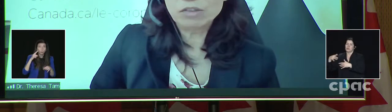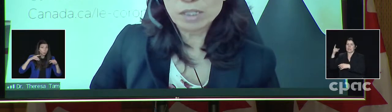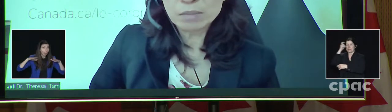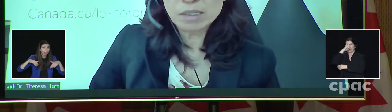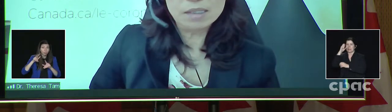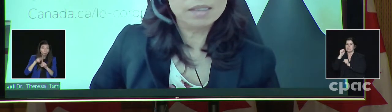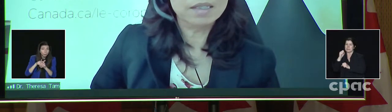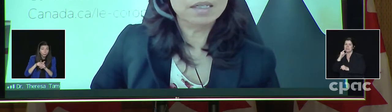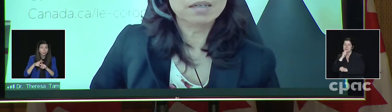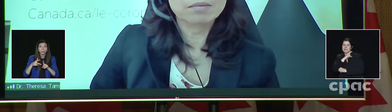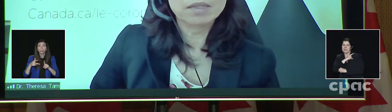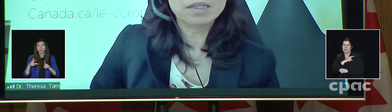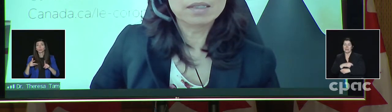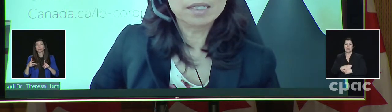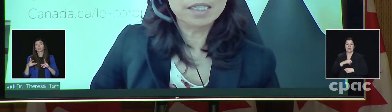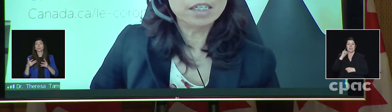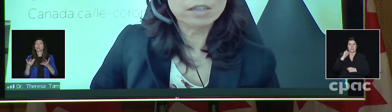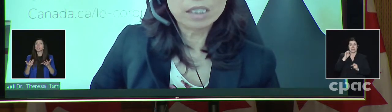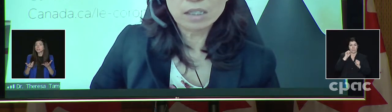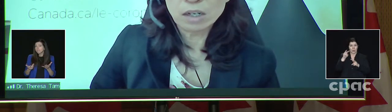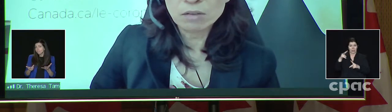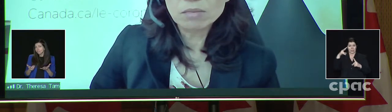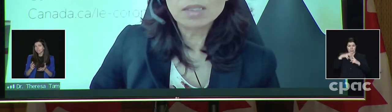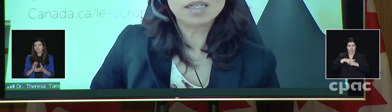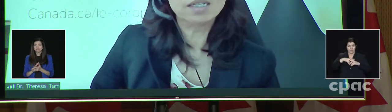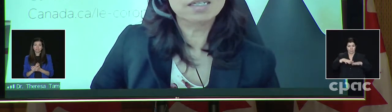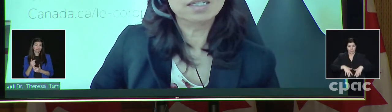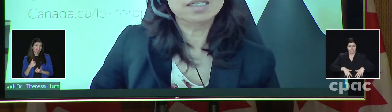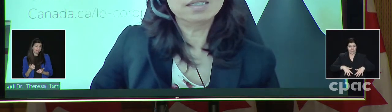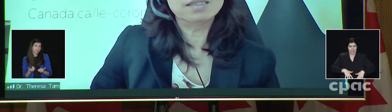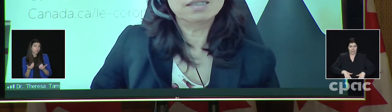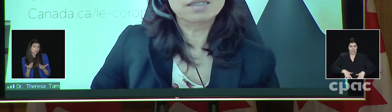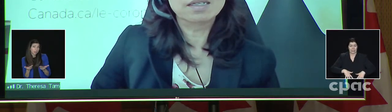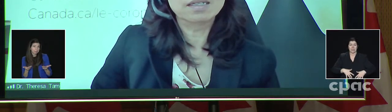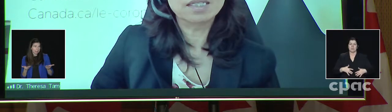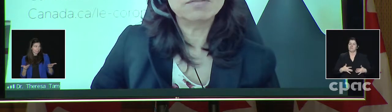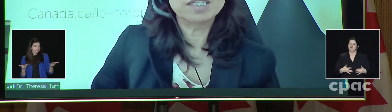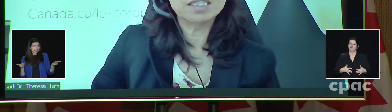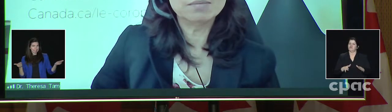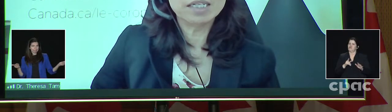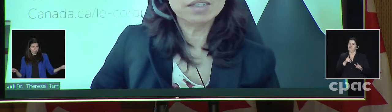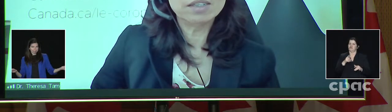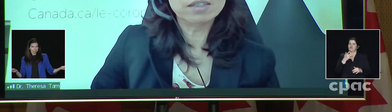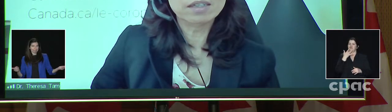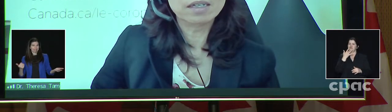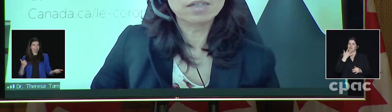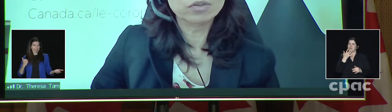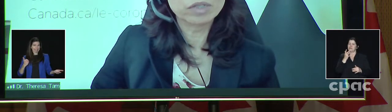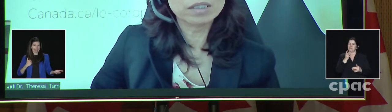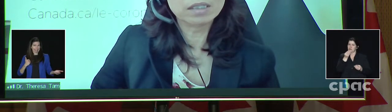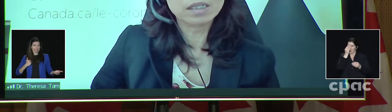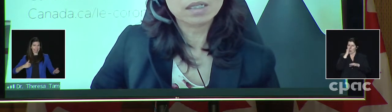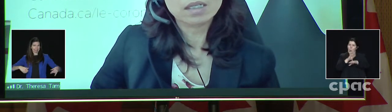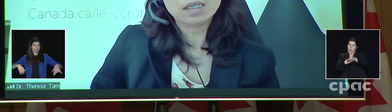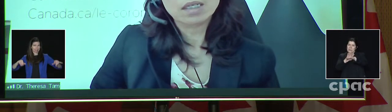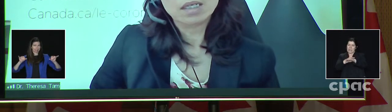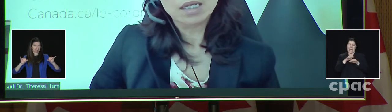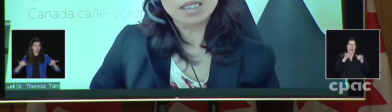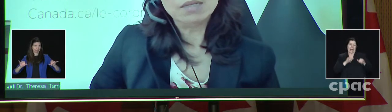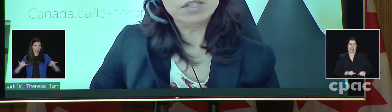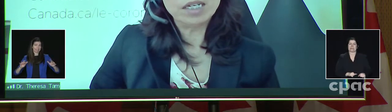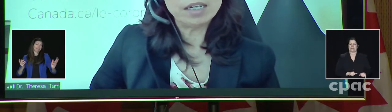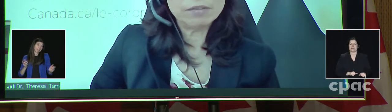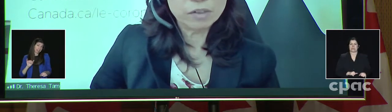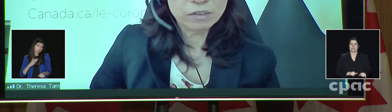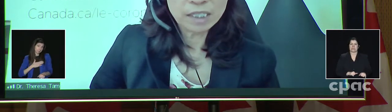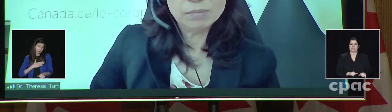these trips, staying closer to home, I think is definitely the better choice. And